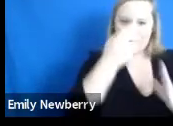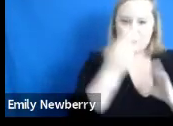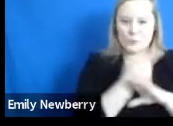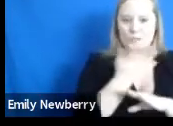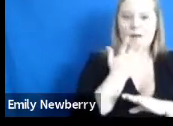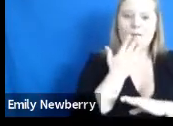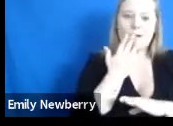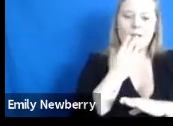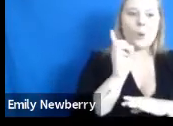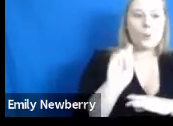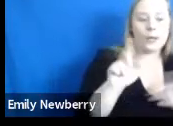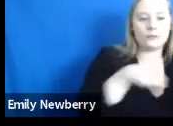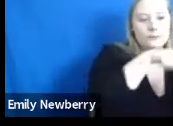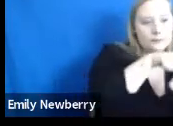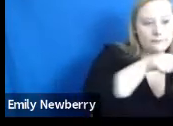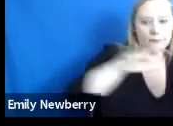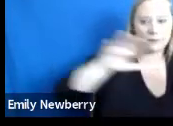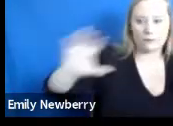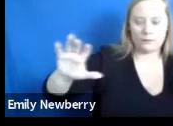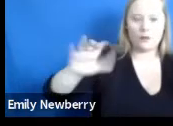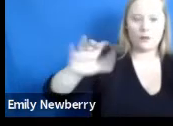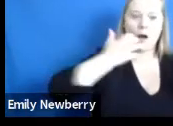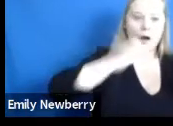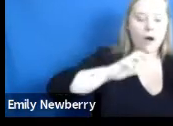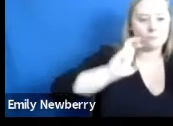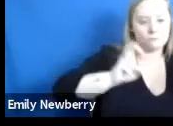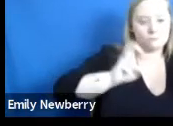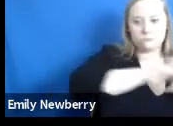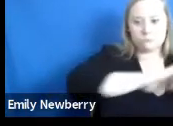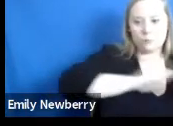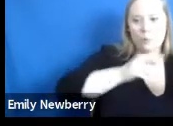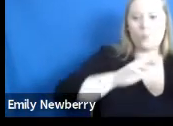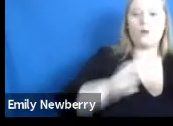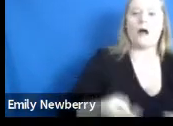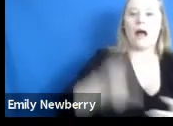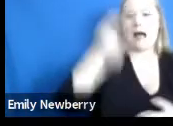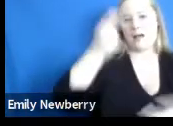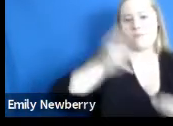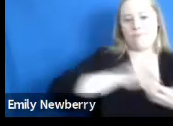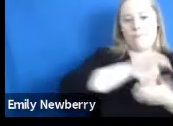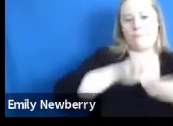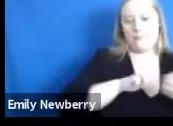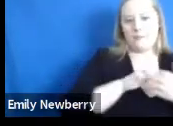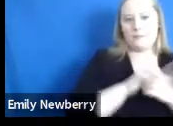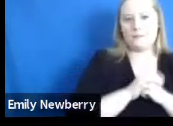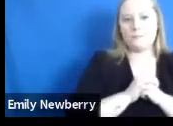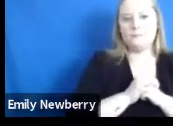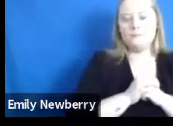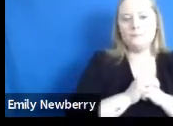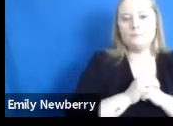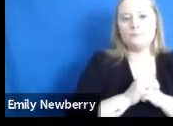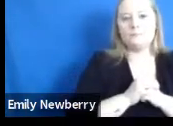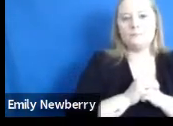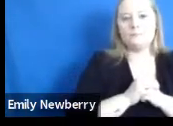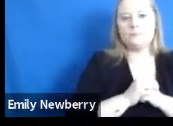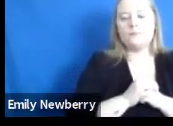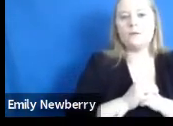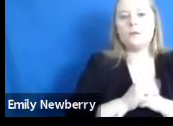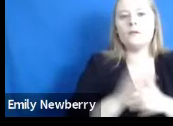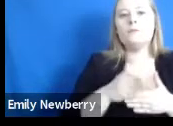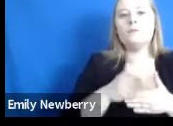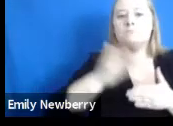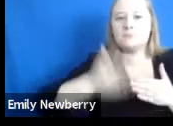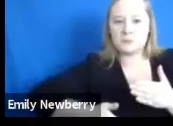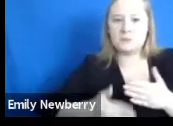Where in the field they have hotspots or high concentrations of arsenic. So in a nutshell, as part of the emergency response,